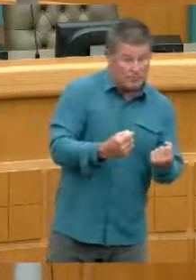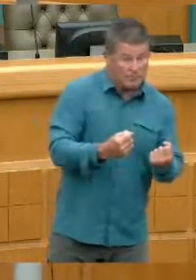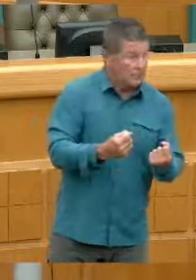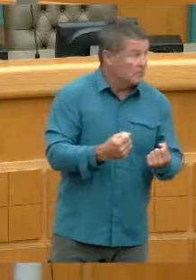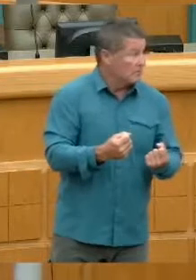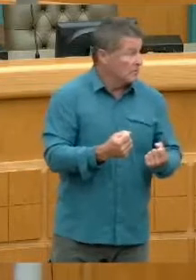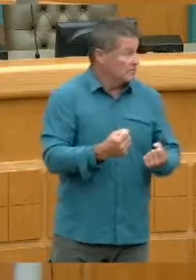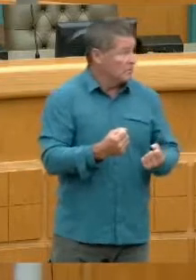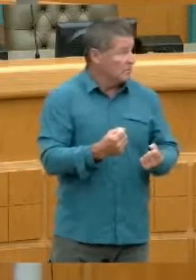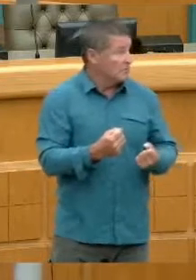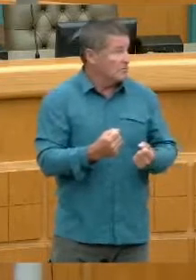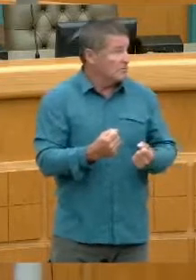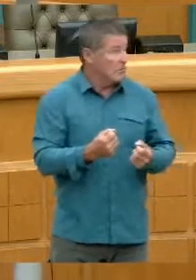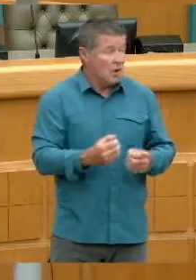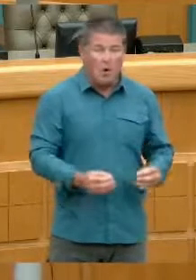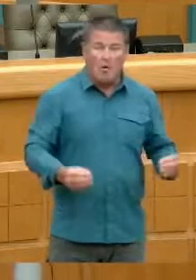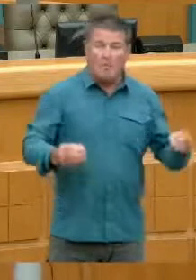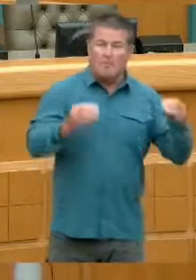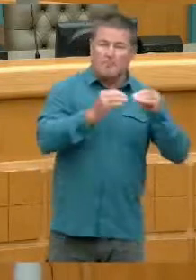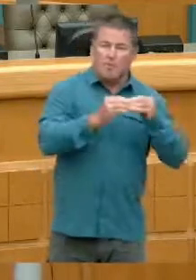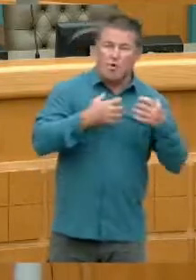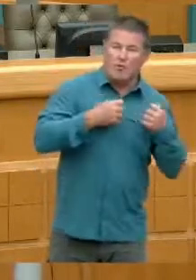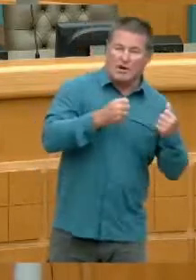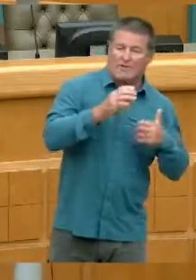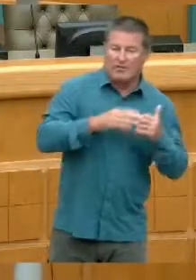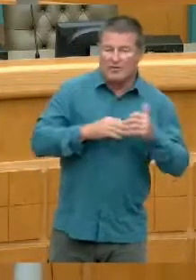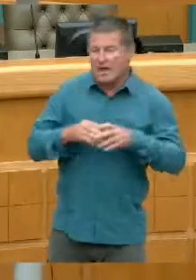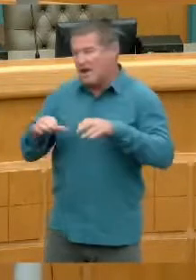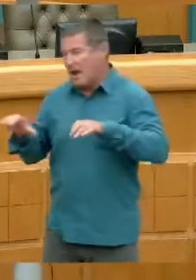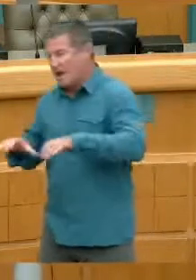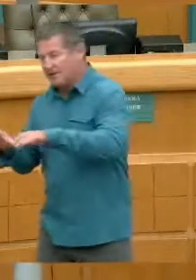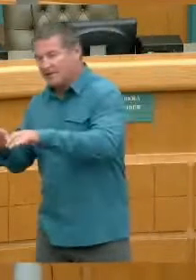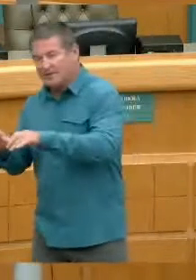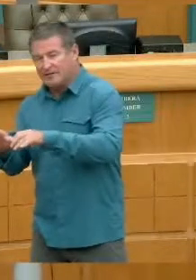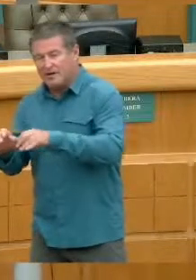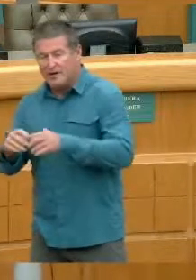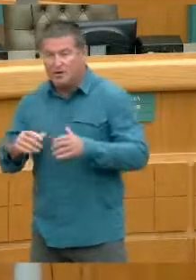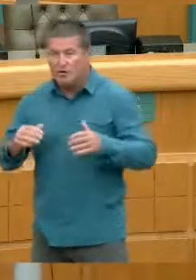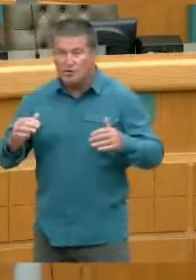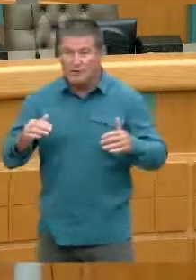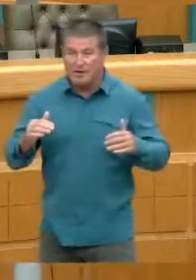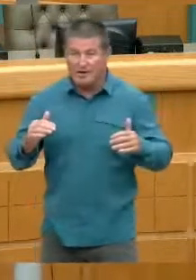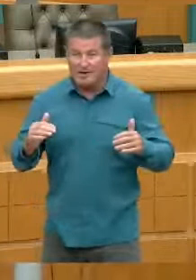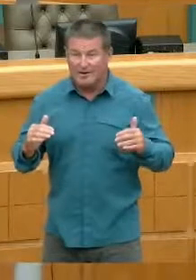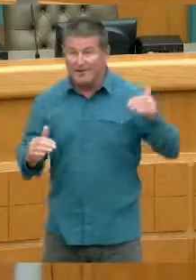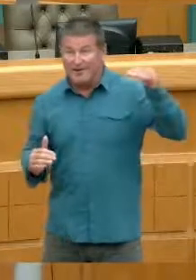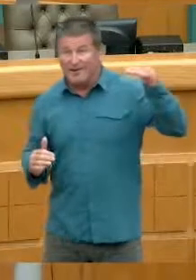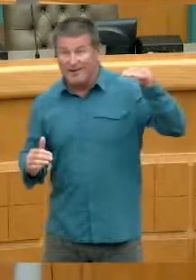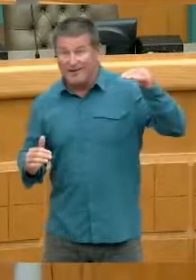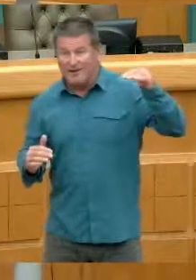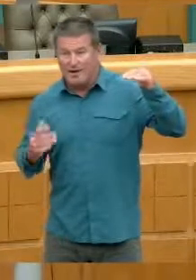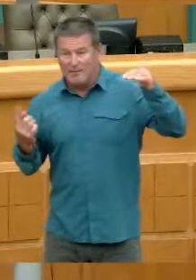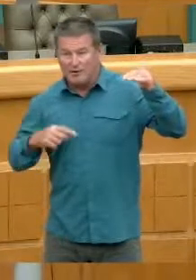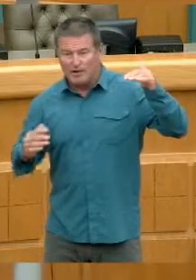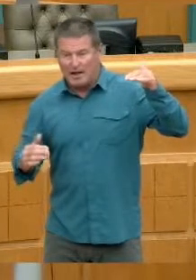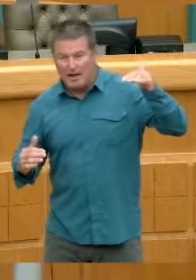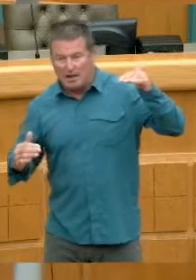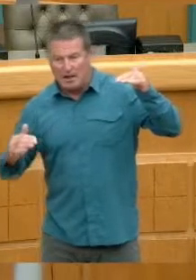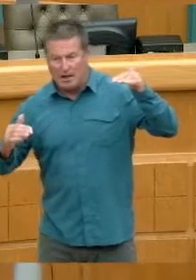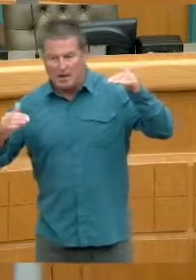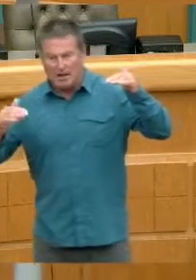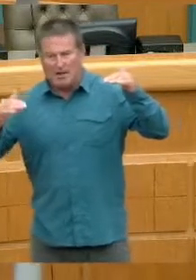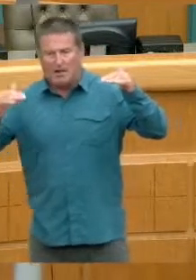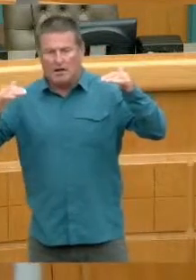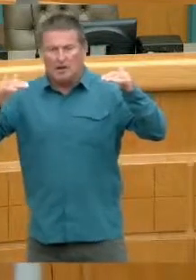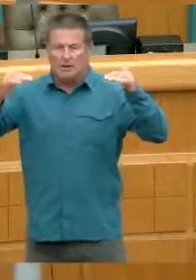so there were more recovered than active. And this week, earlier in the week, it was the other way, but we're kind of swinging back